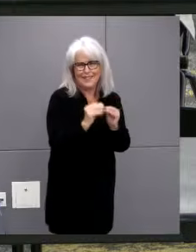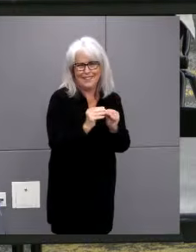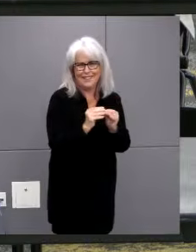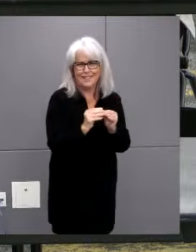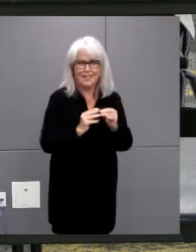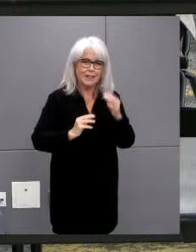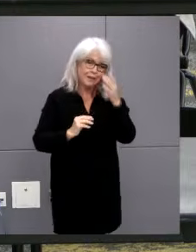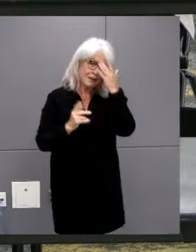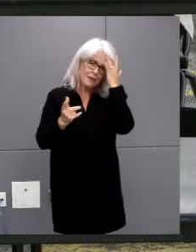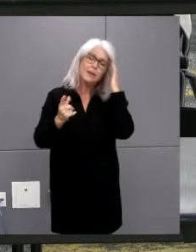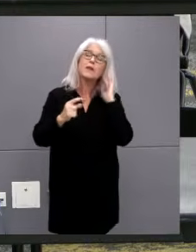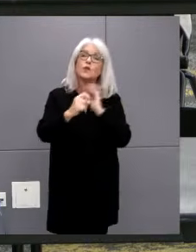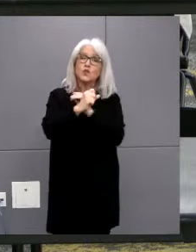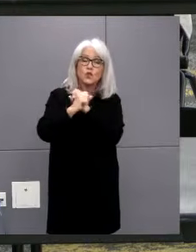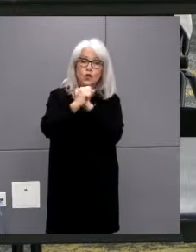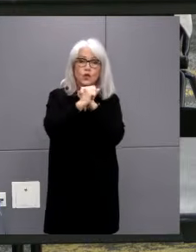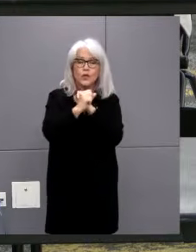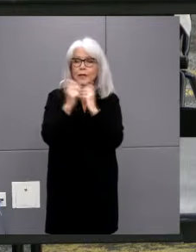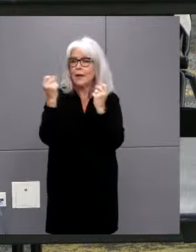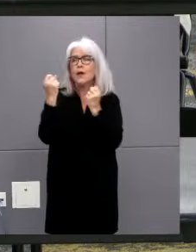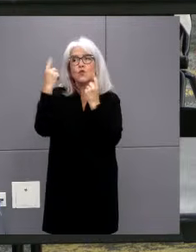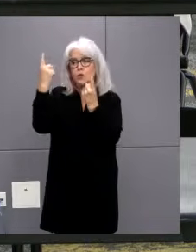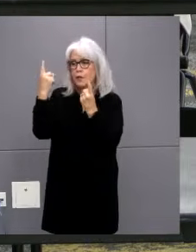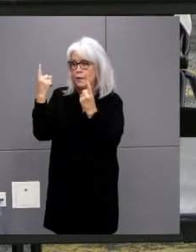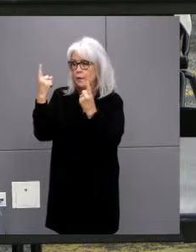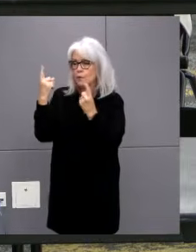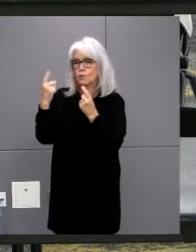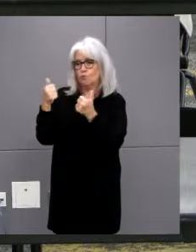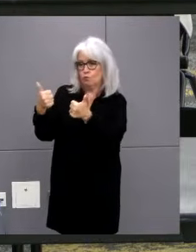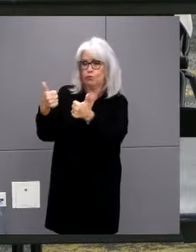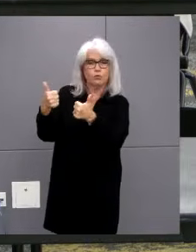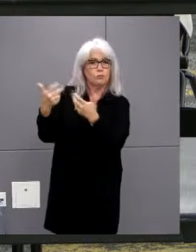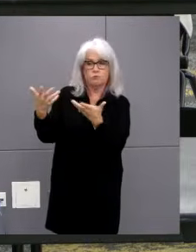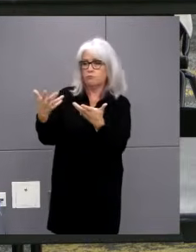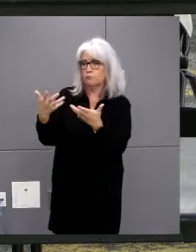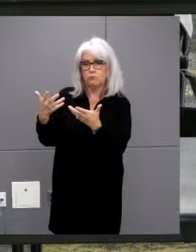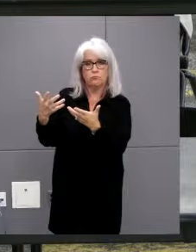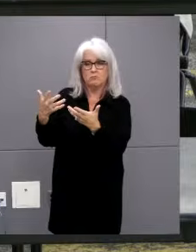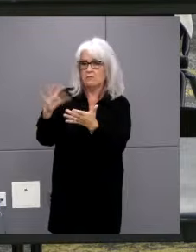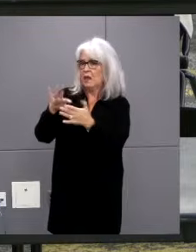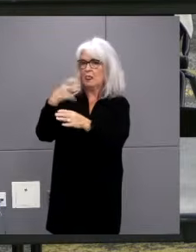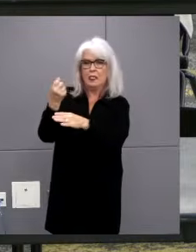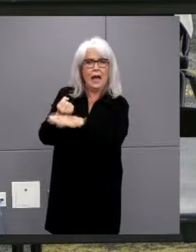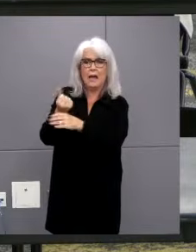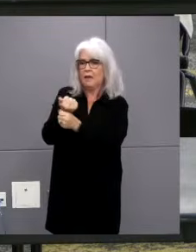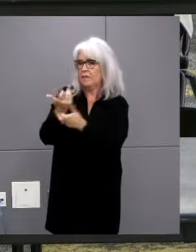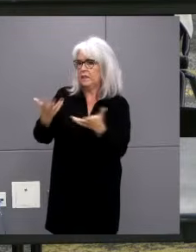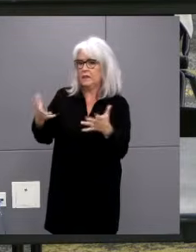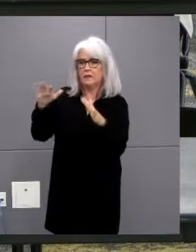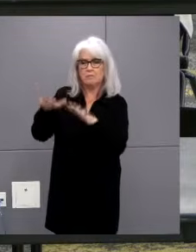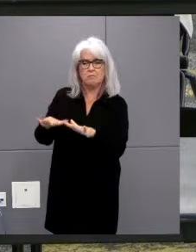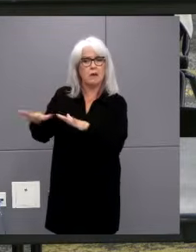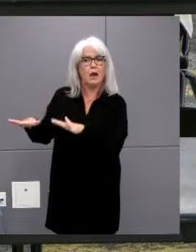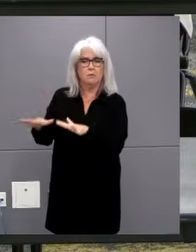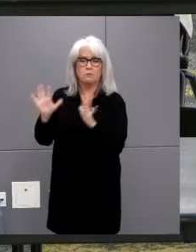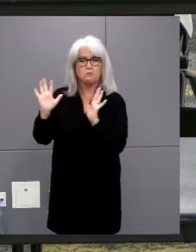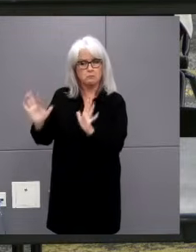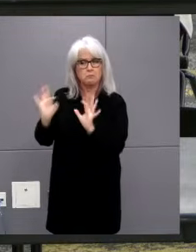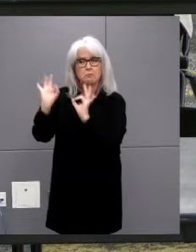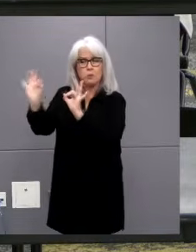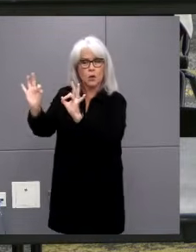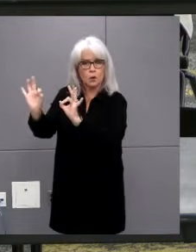So the security measures, that's great. Lock them down the way that it's